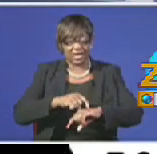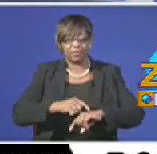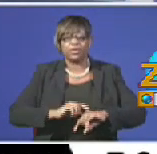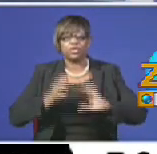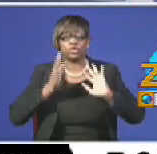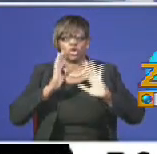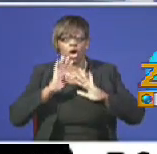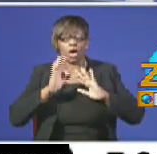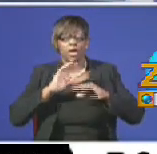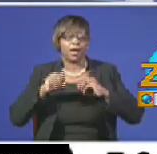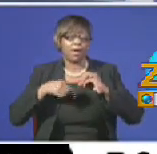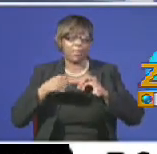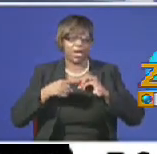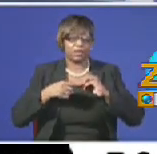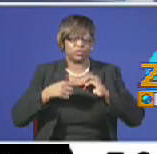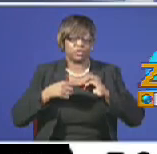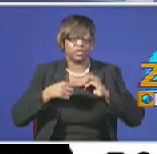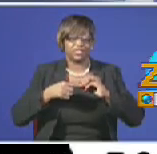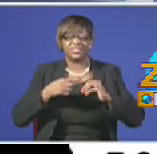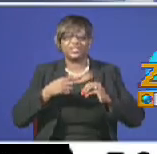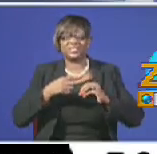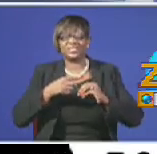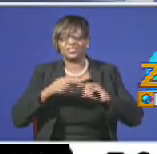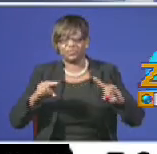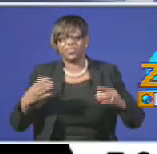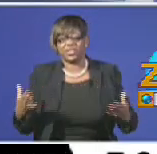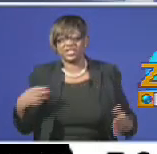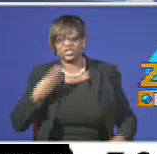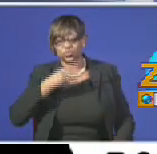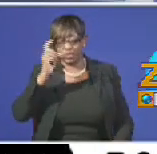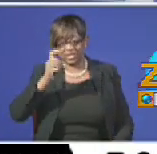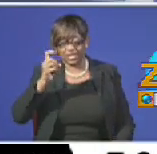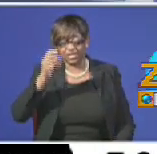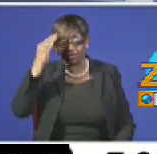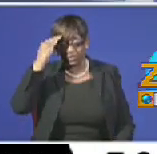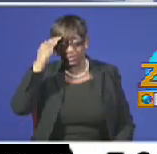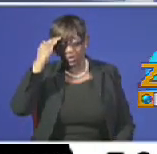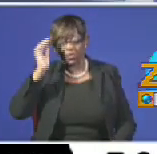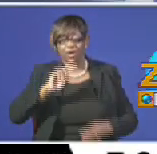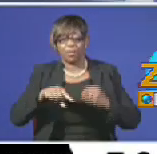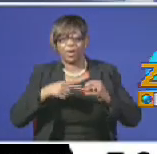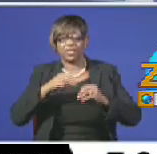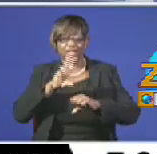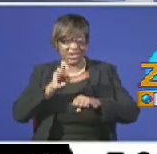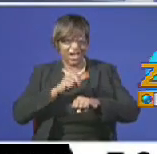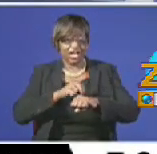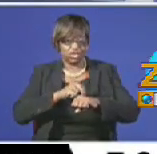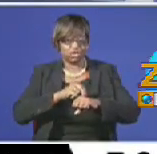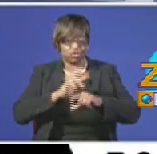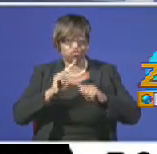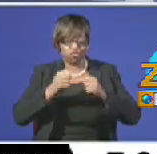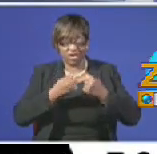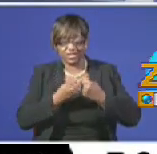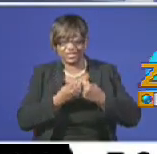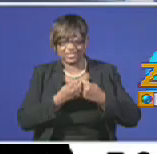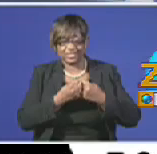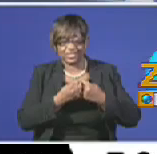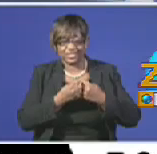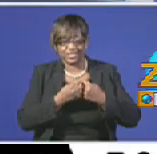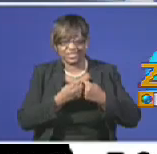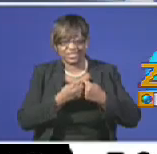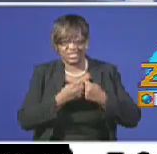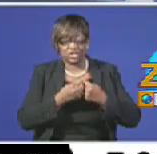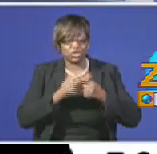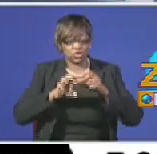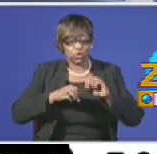to them. In this week's edition of Things You Should Know, a Bahamas National Trust executive gives our Cleopatra Murphy